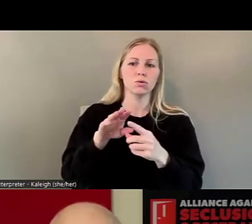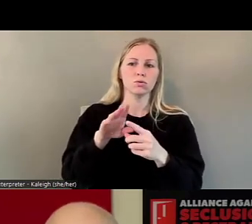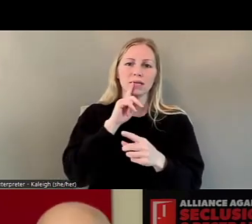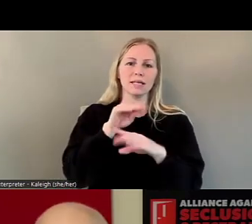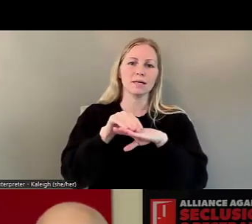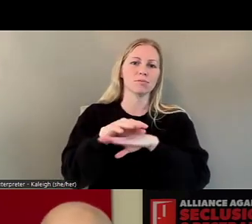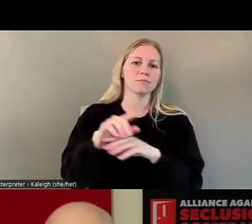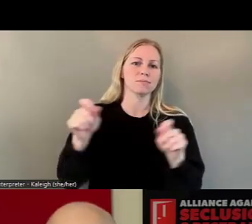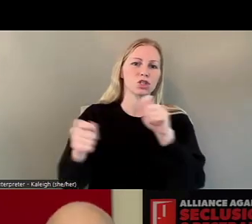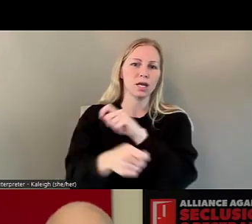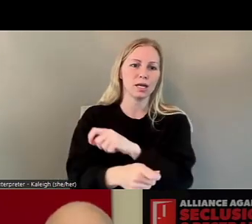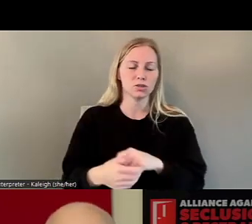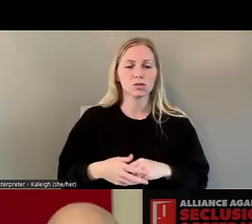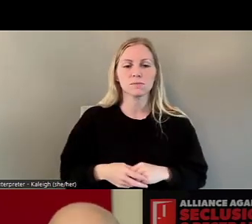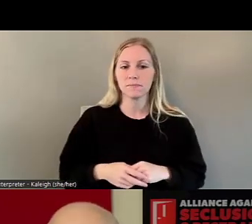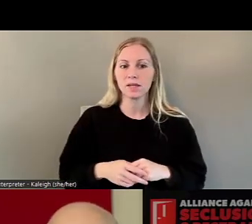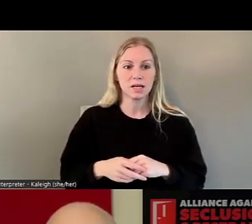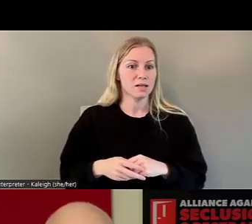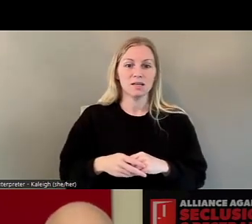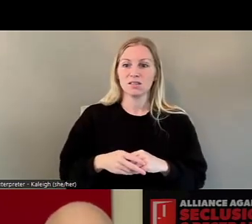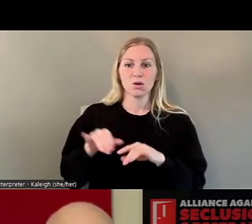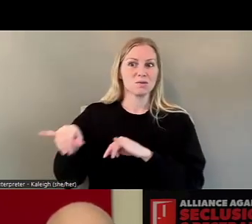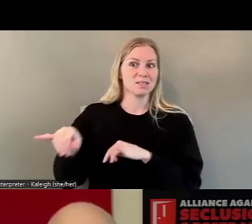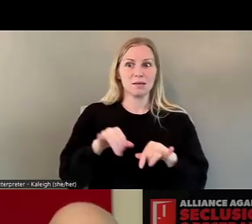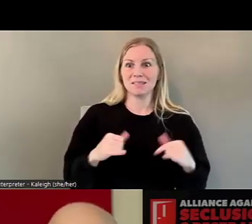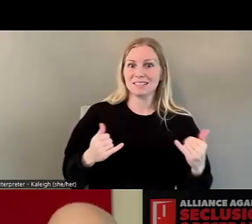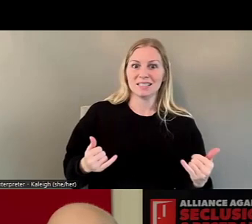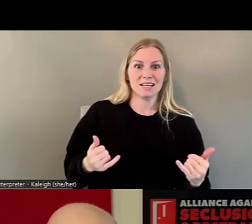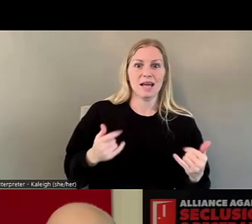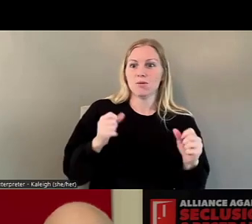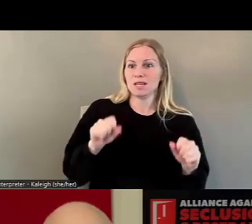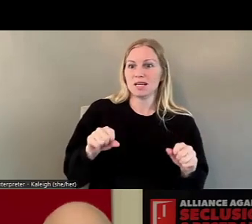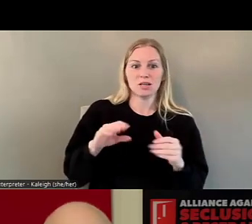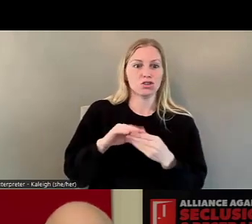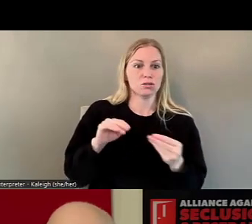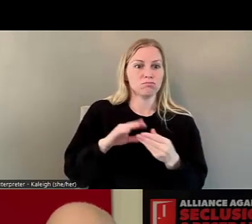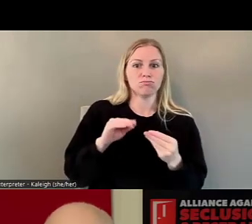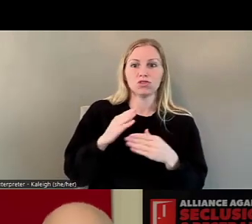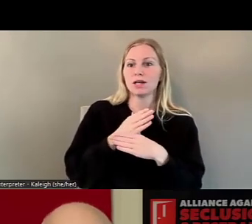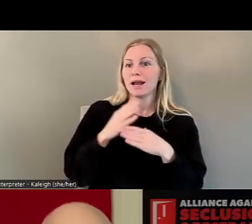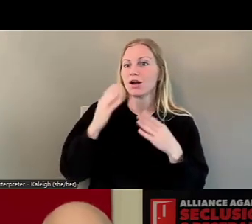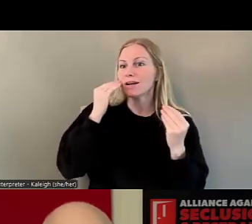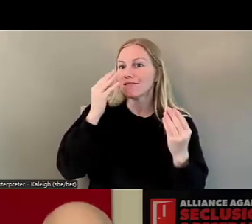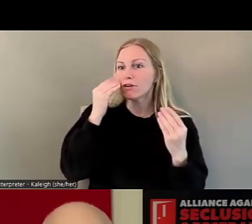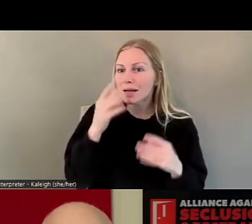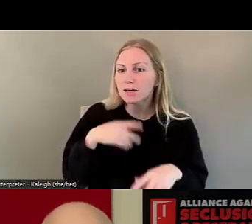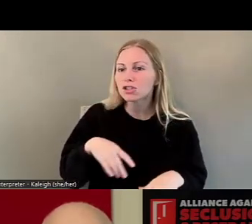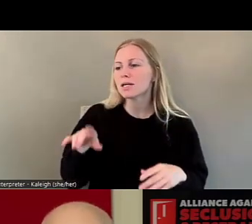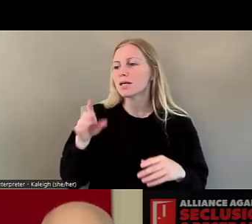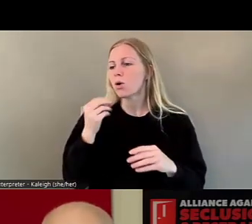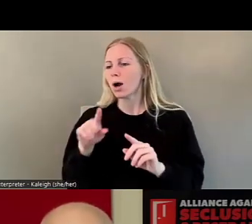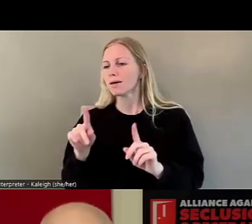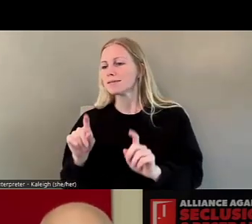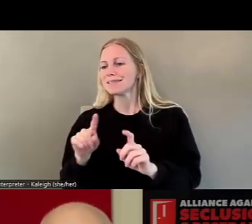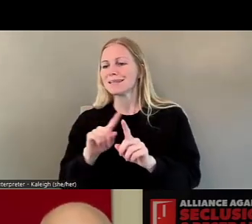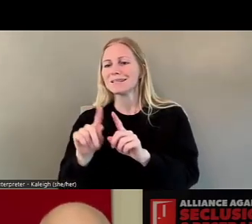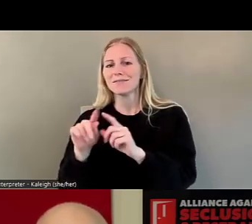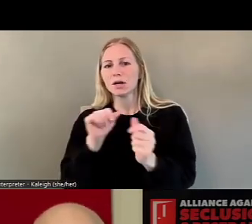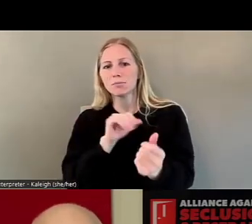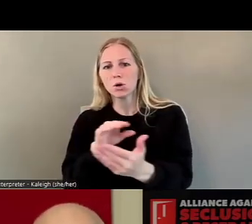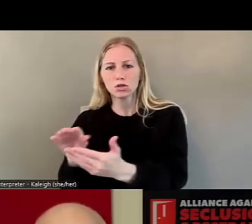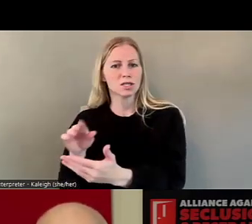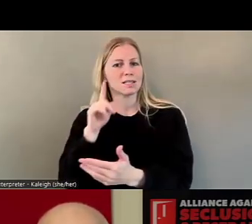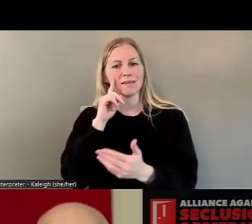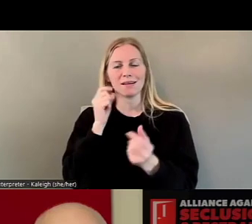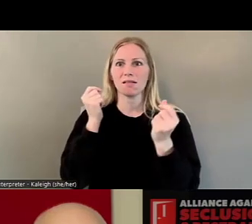doing things like what we're doing today, sharing information, piloting different approaches. I think there's a tremendous opportunity. But